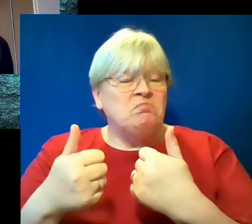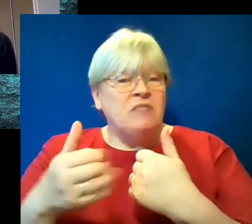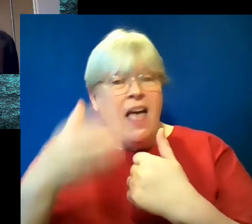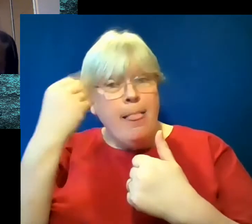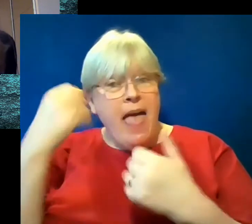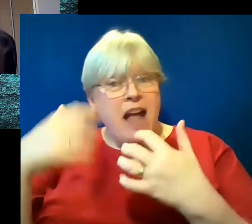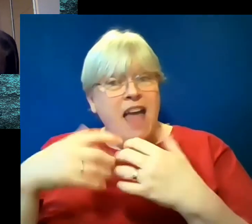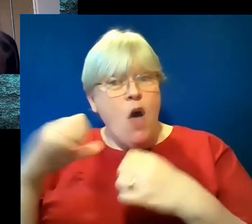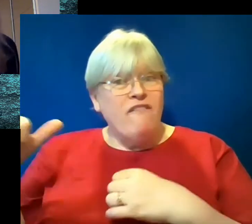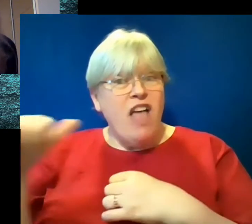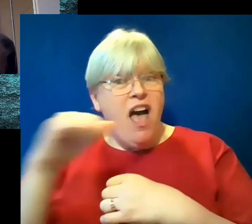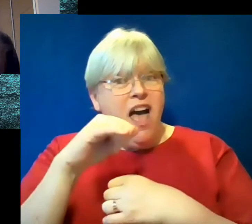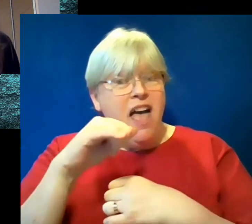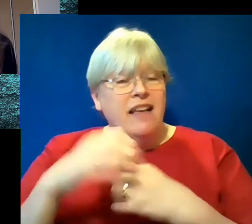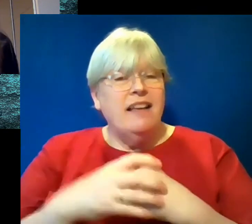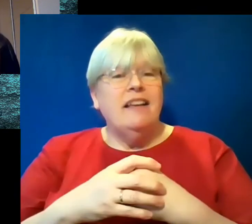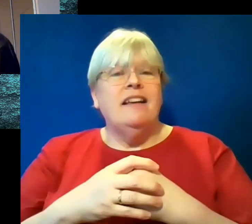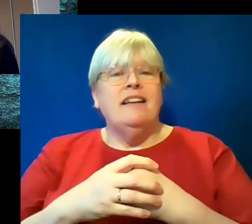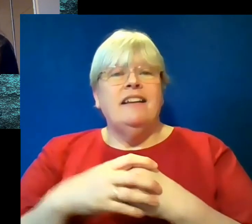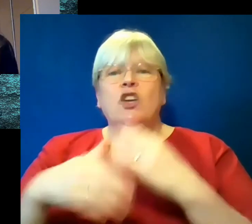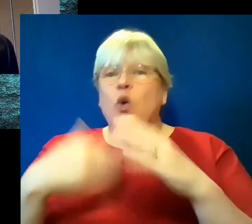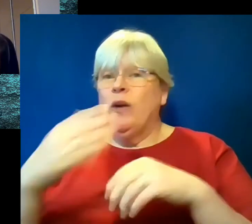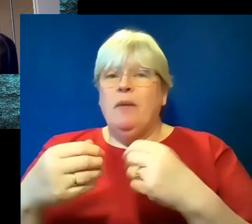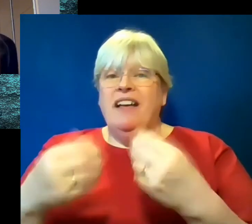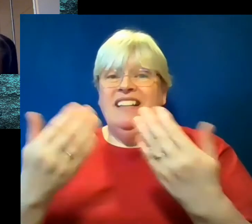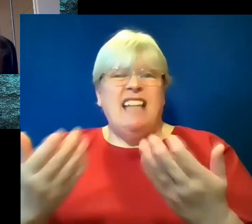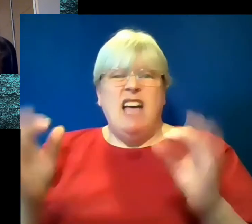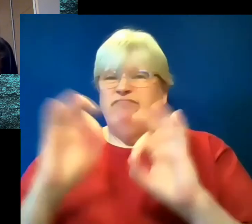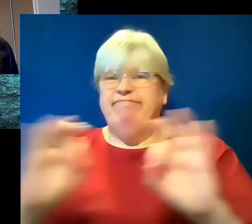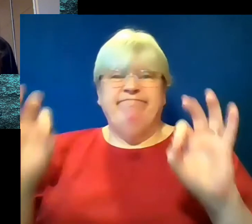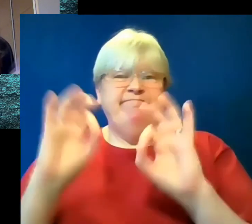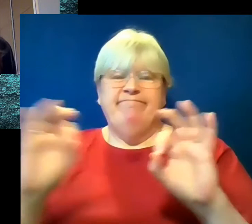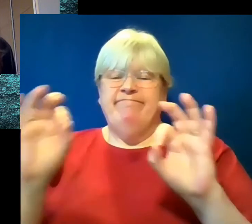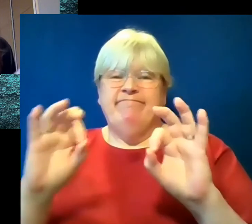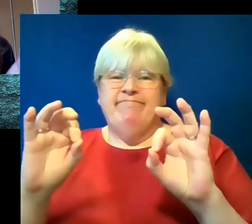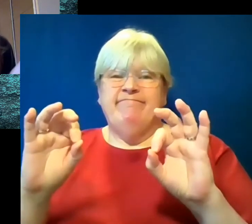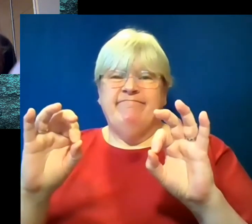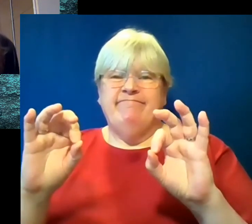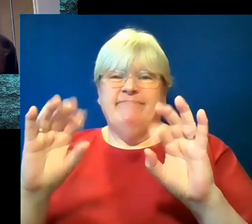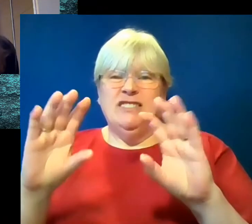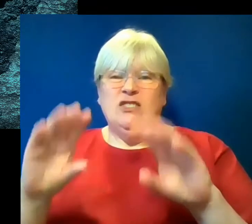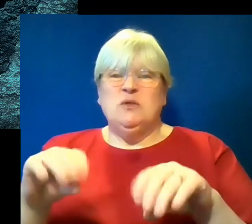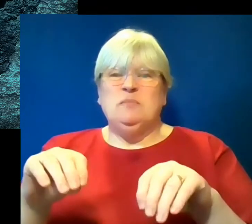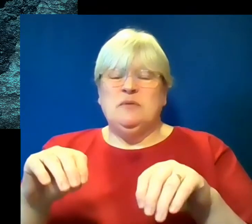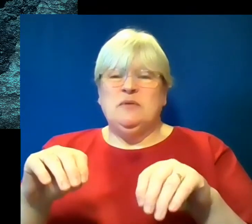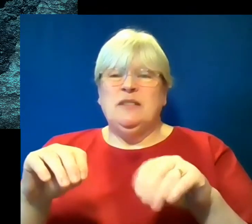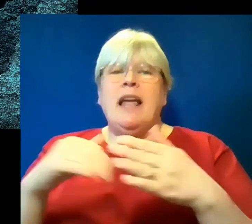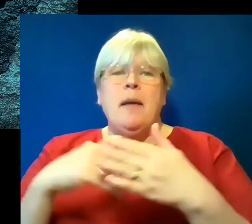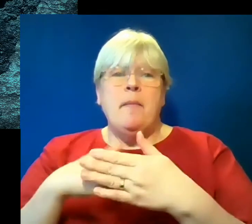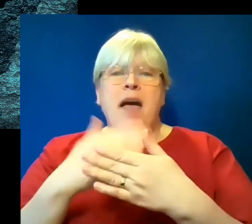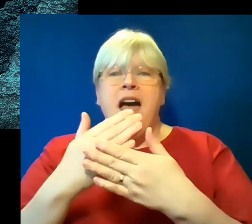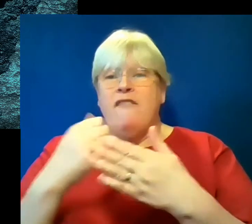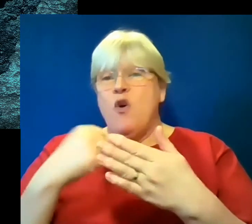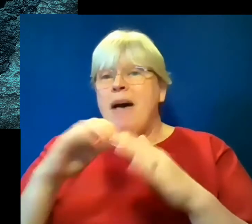Well, it was going pretty well. Obviously, now it's not going at all. I spent part of my childhood in